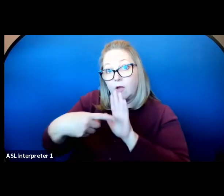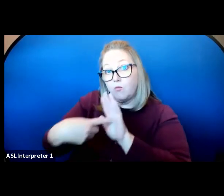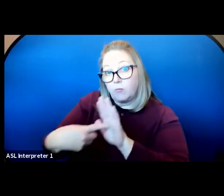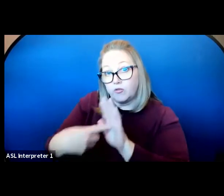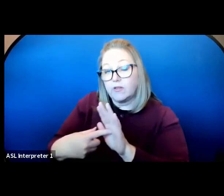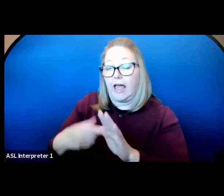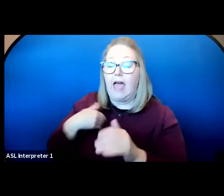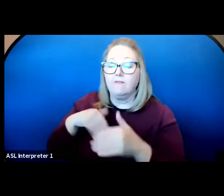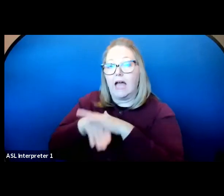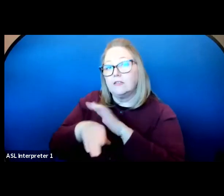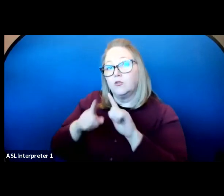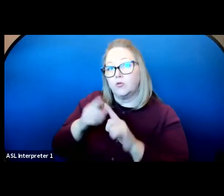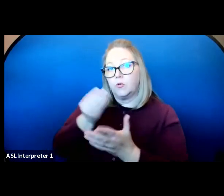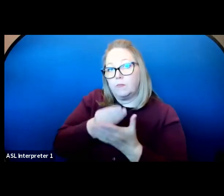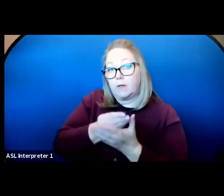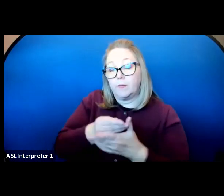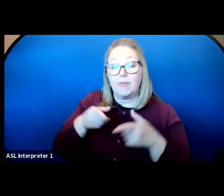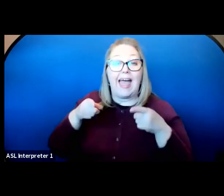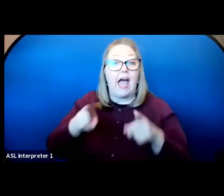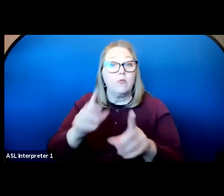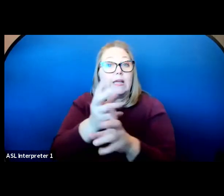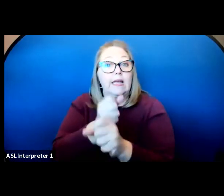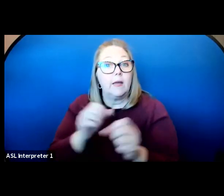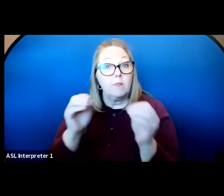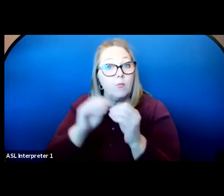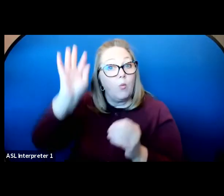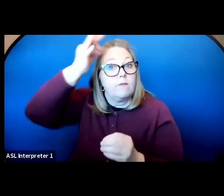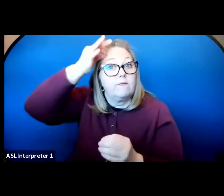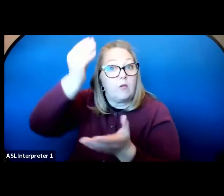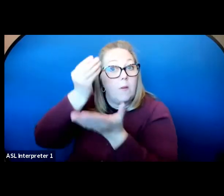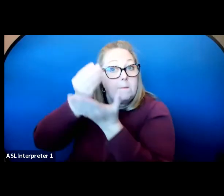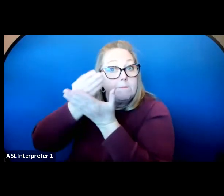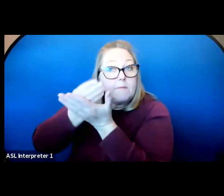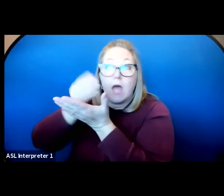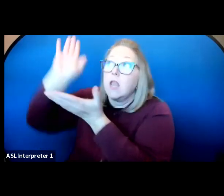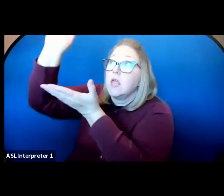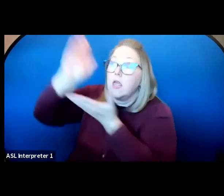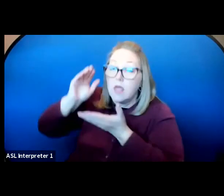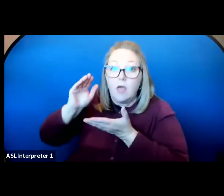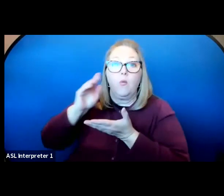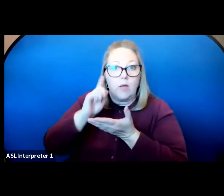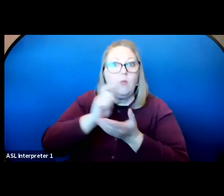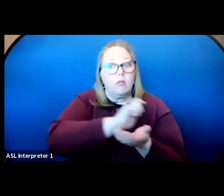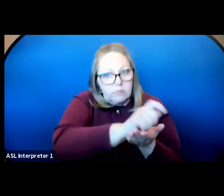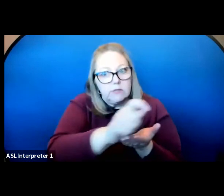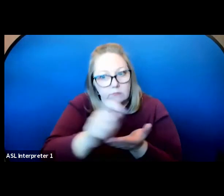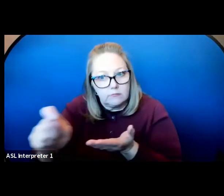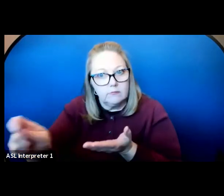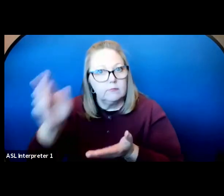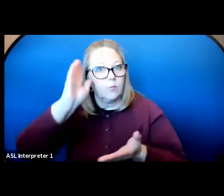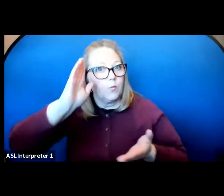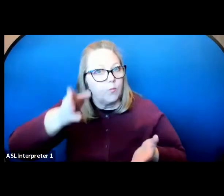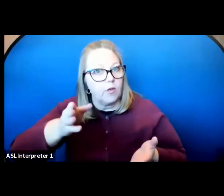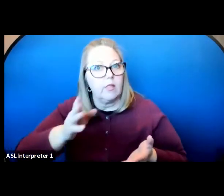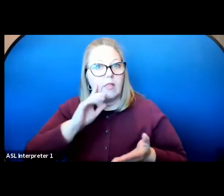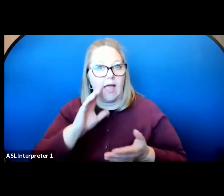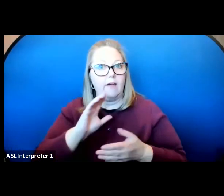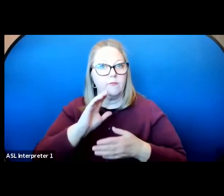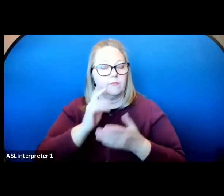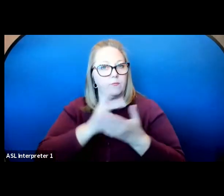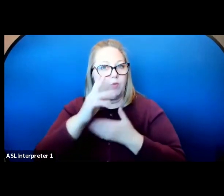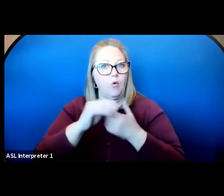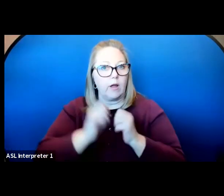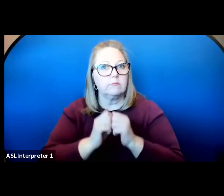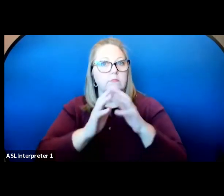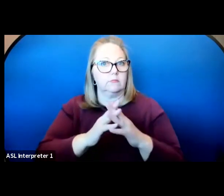As we receive more federal rental assistance dollars to help landlords and tenants pay their rent back, we can also make sure that we have programs in place to